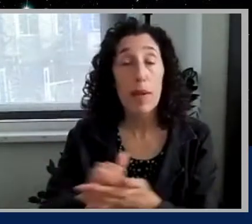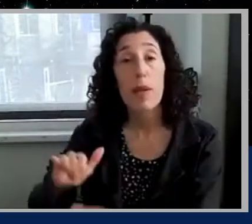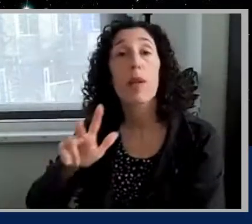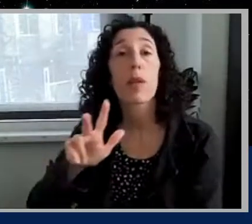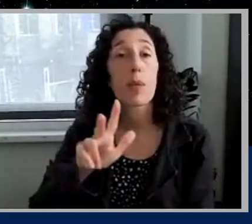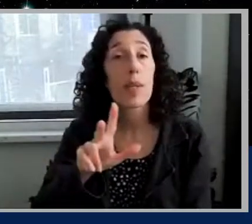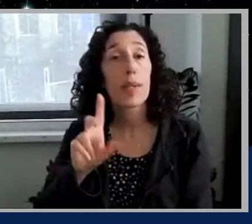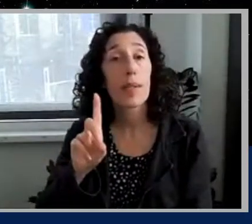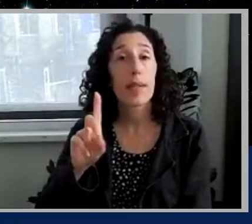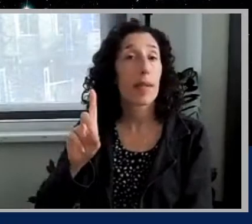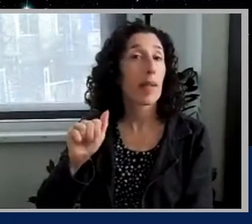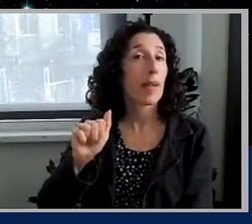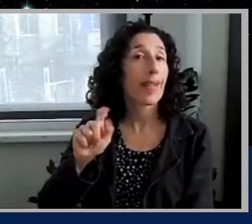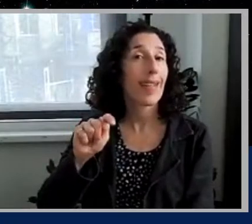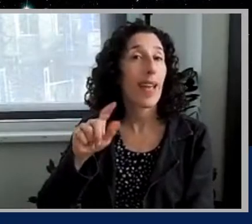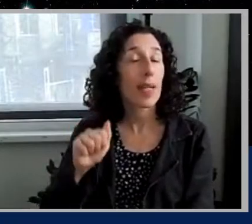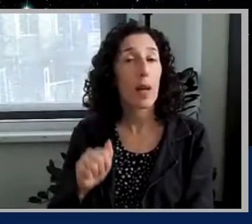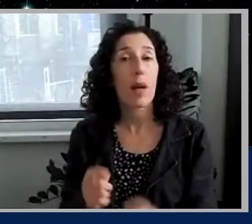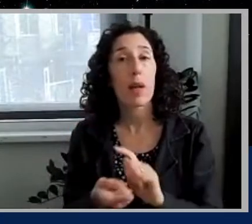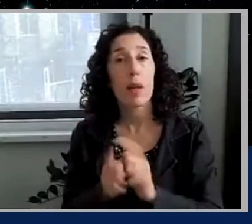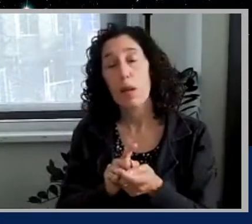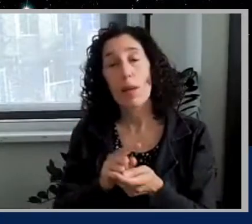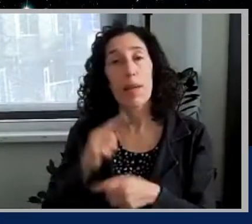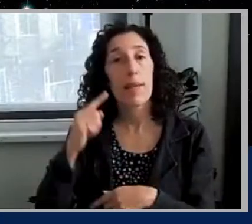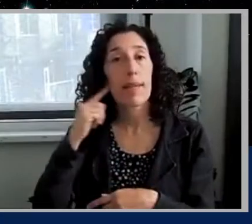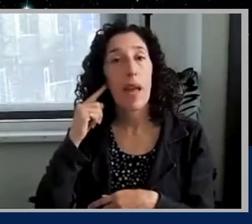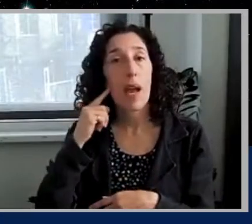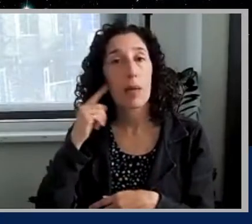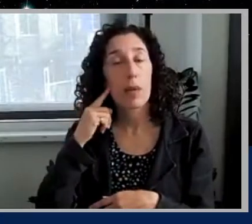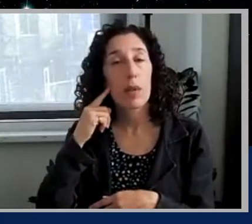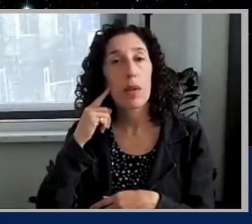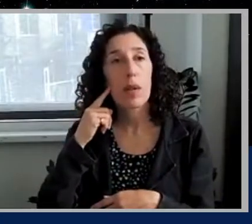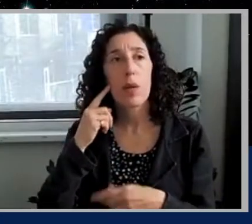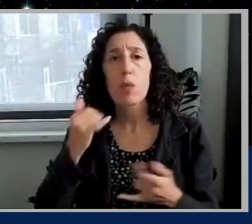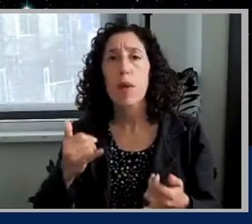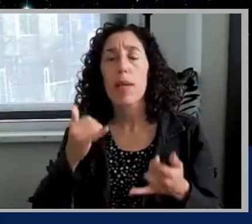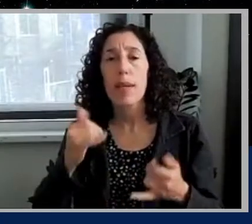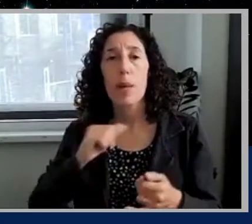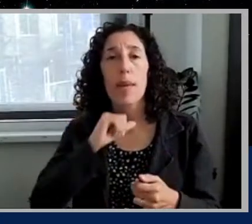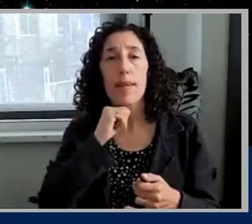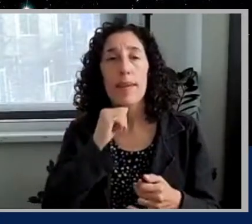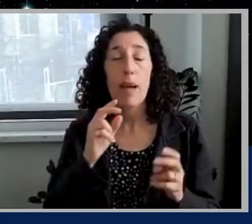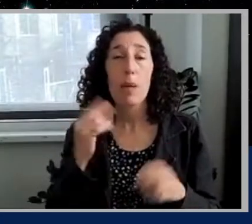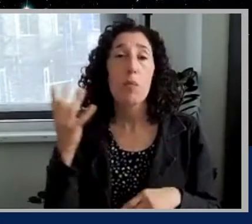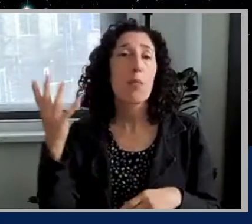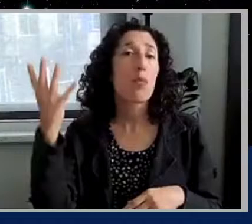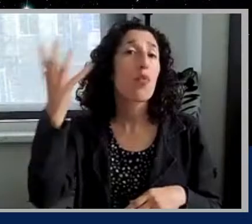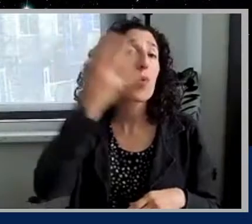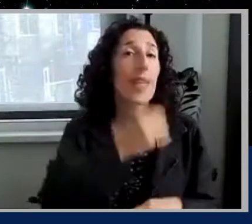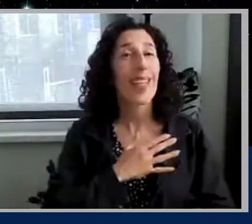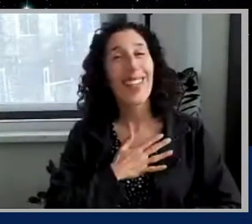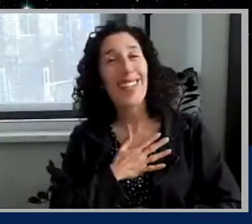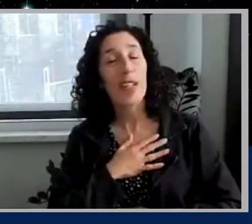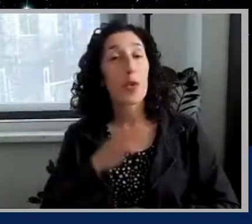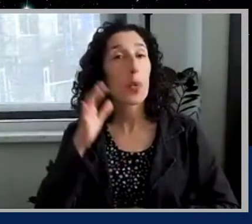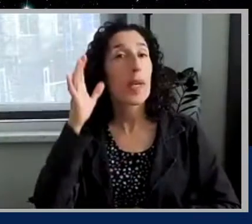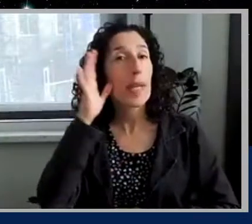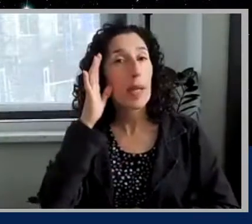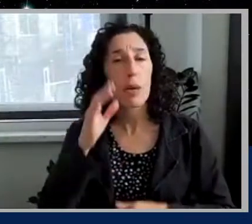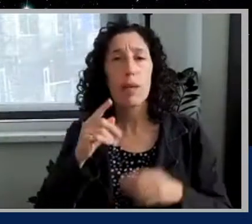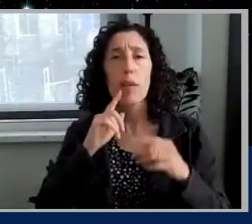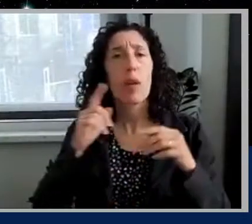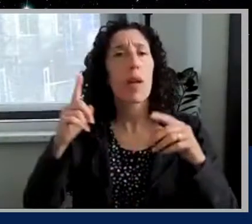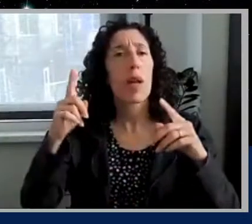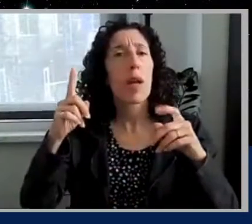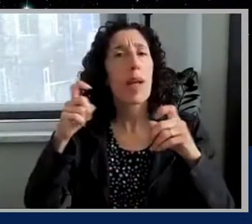it's very complex to listen to. So I don't think we've quite perfected that yet. No. which one do we want next?